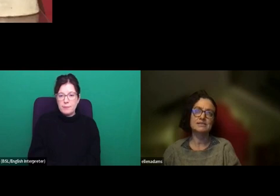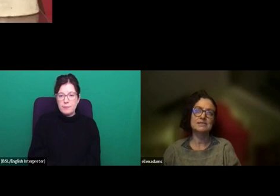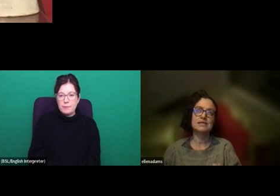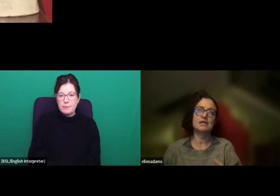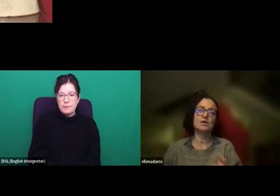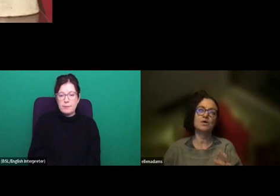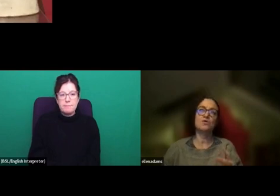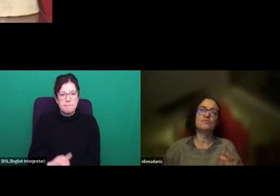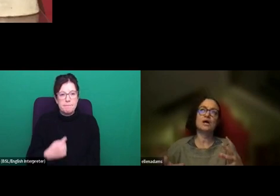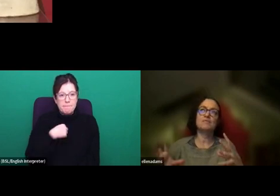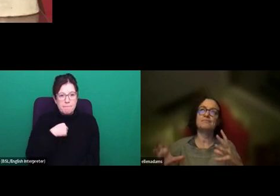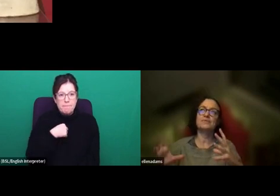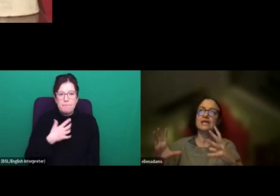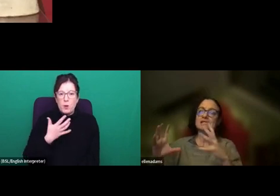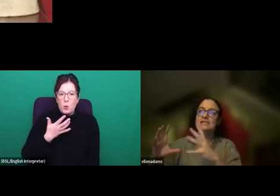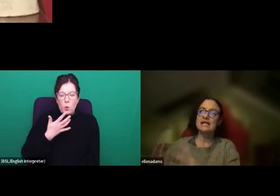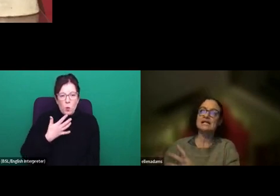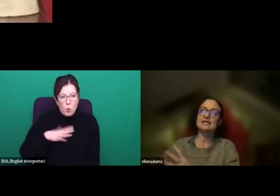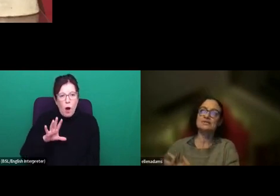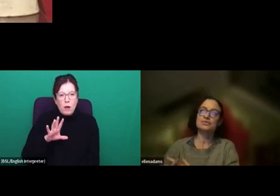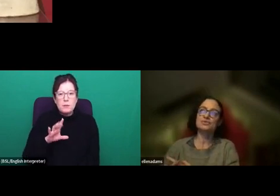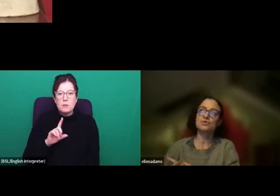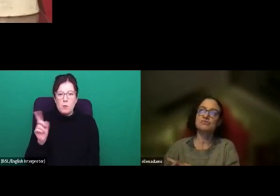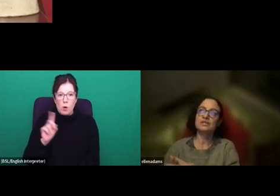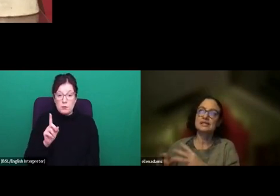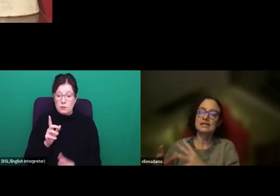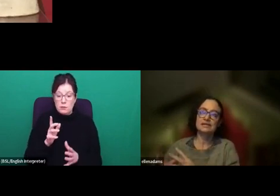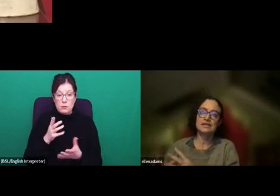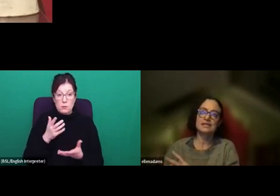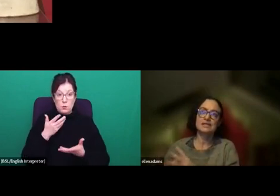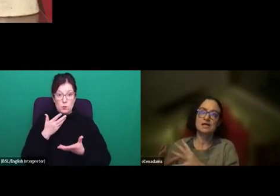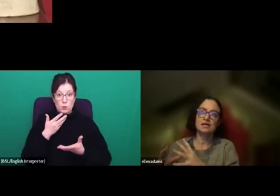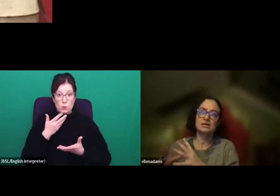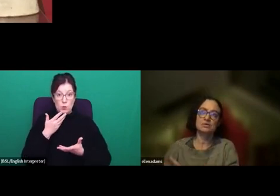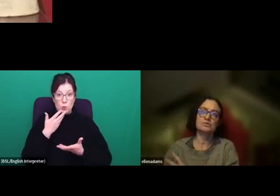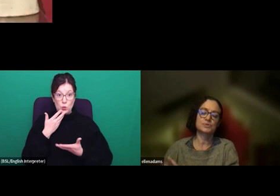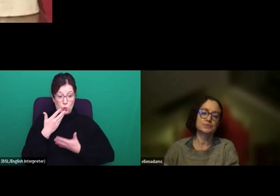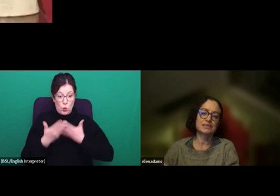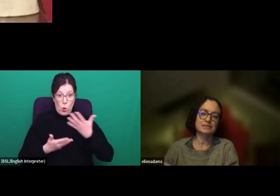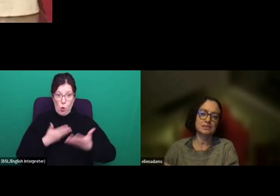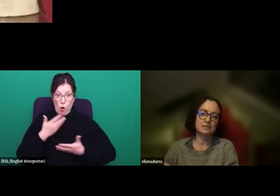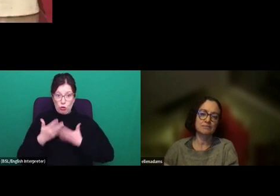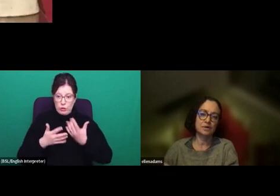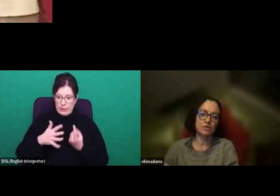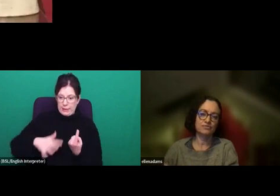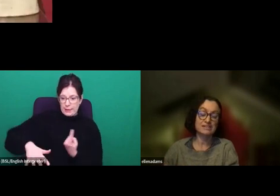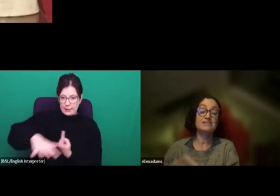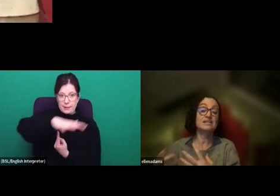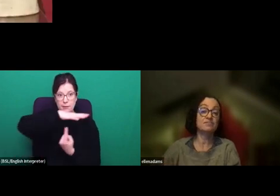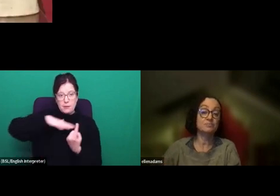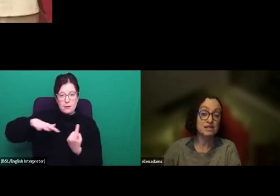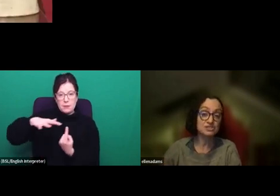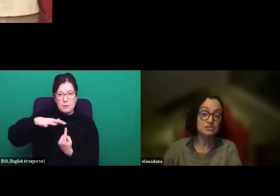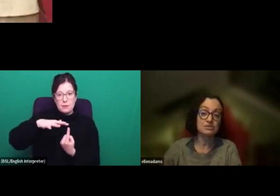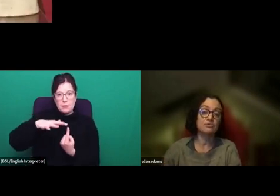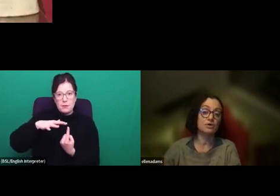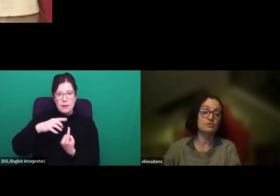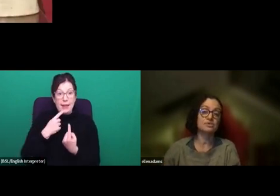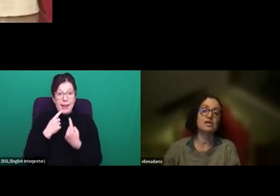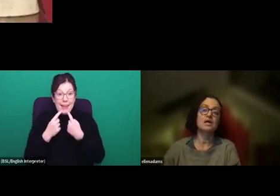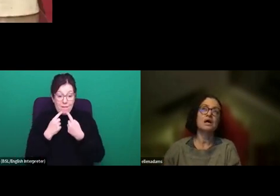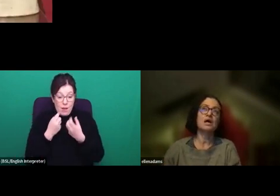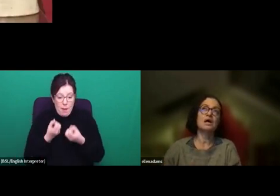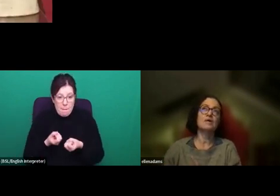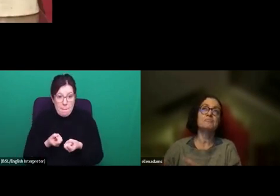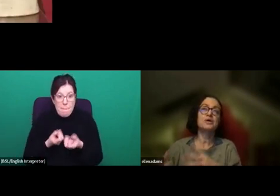this idea of telling the story in the cultural setting, of getting the information